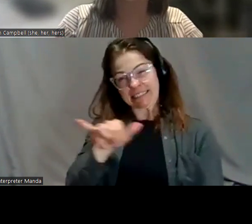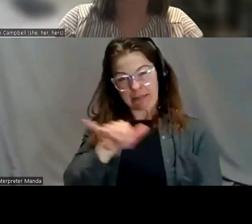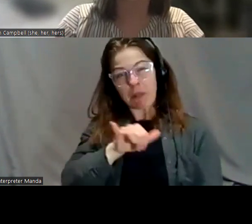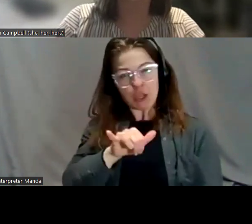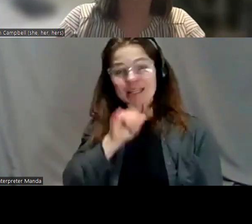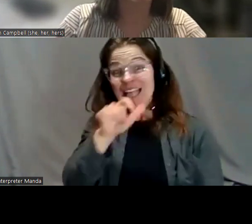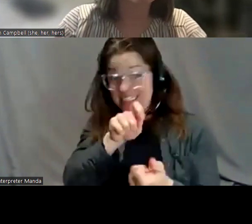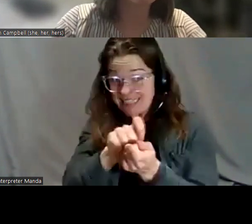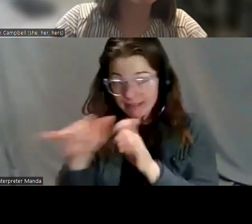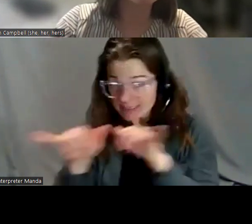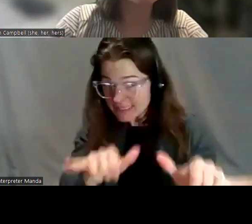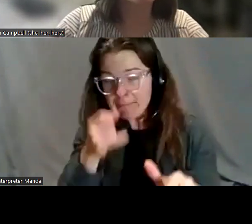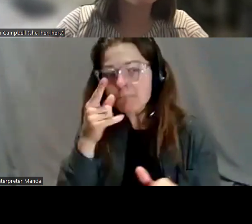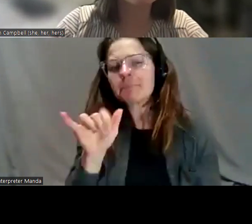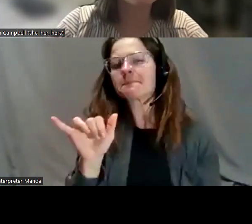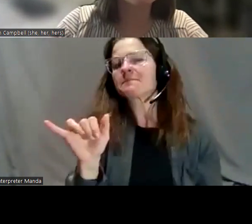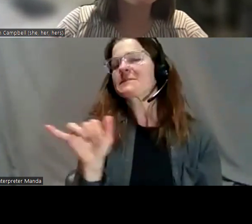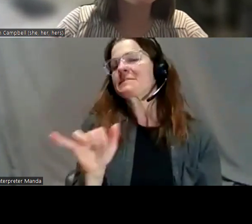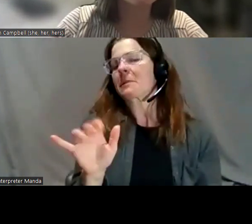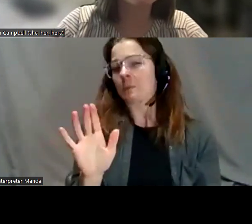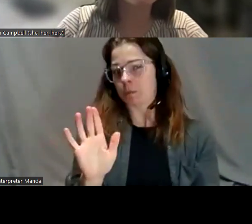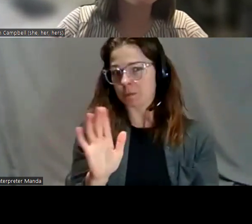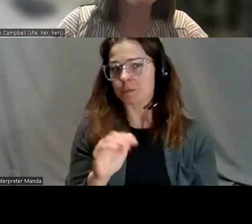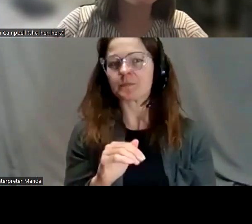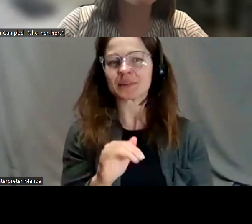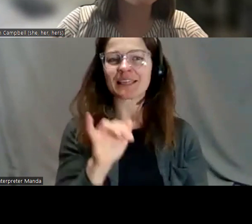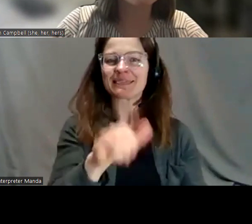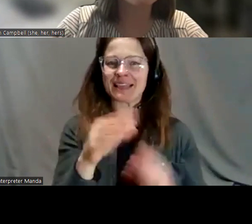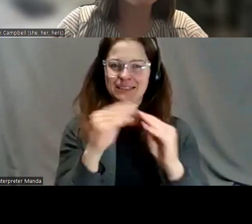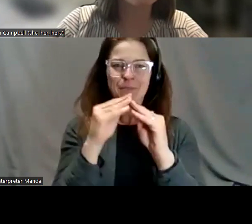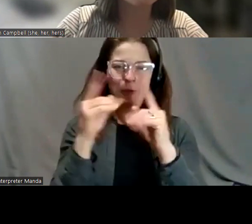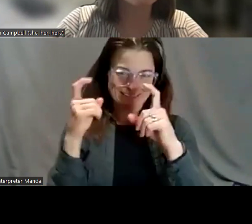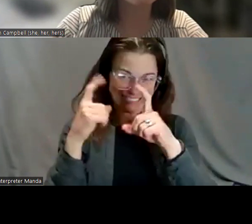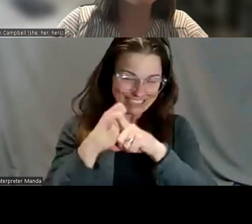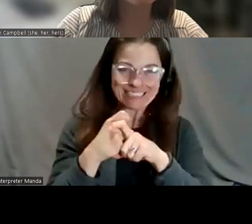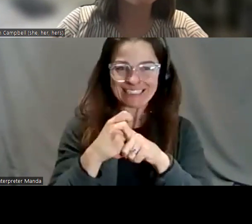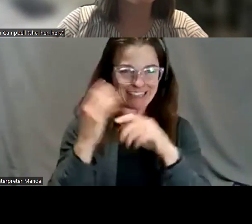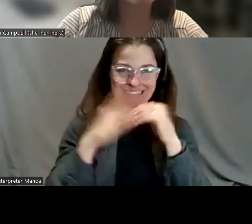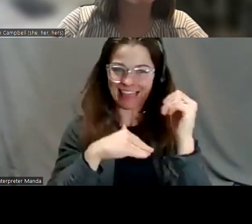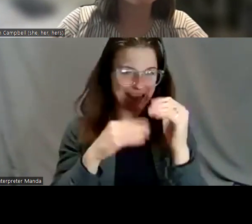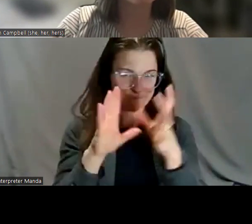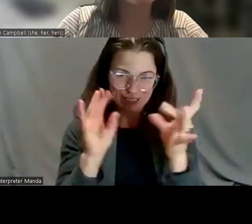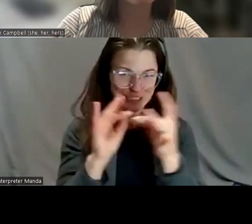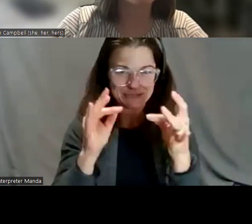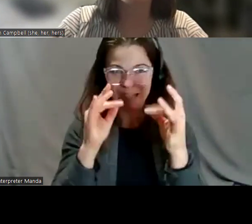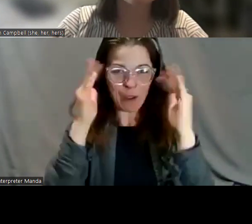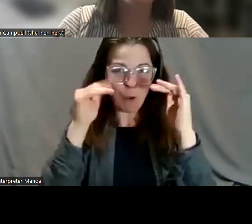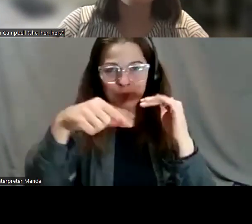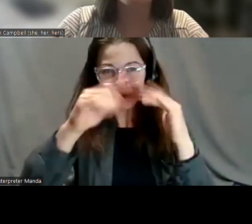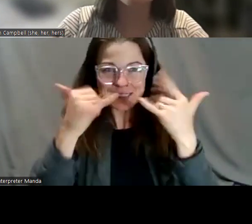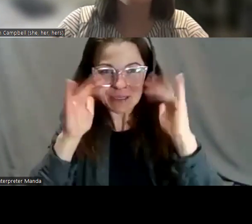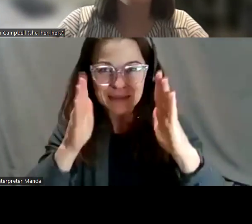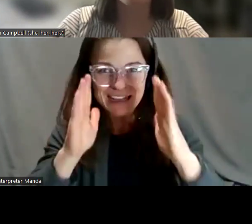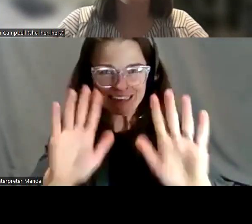say the same. And this is where it gets a lot more difficult even than what I've just said. And I hope I'm not losing people while I'm